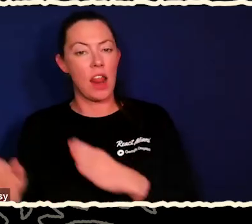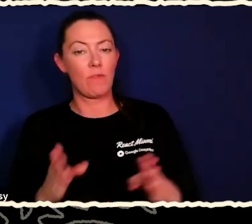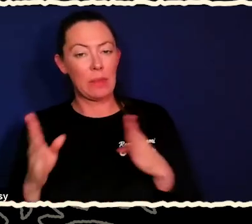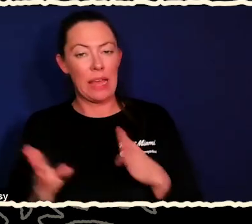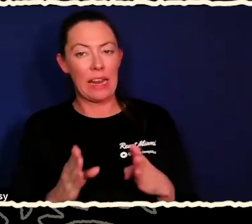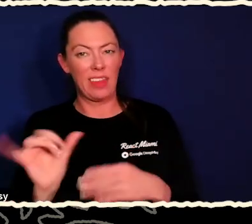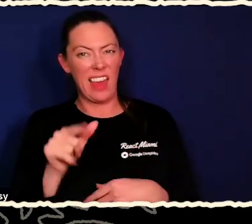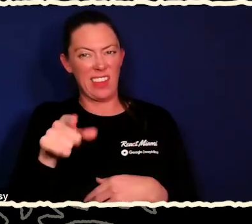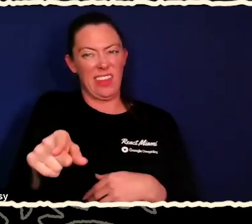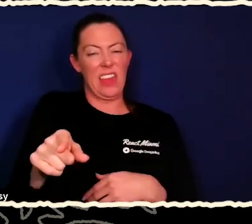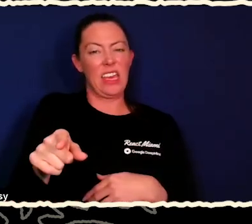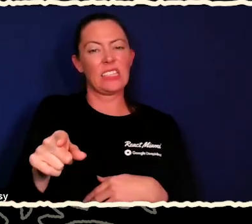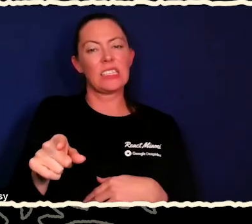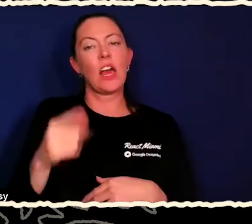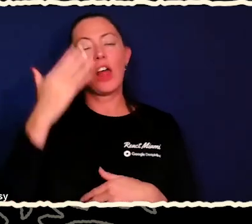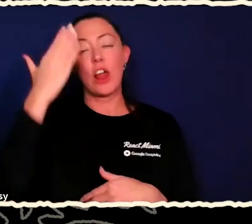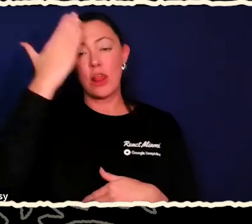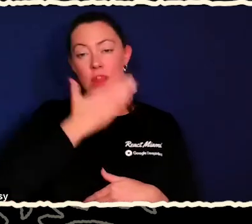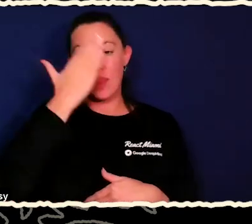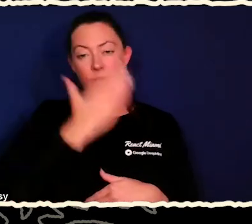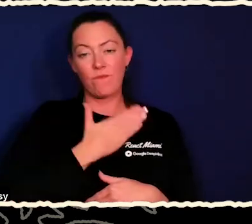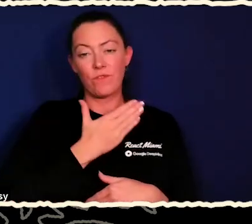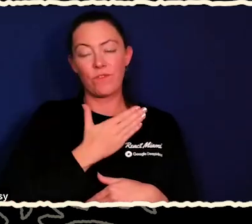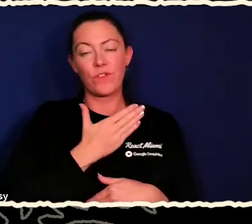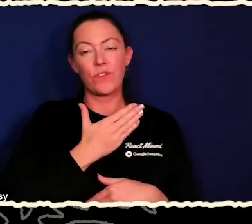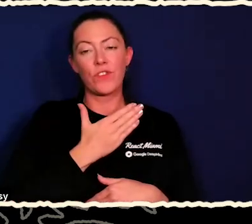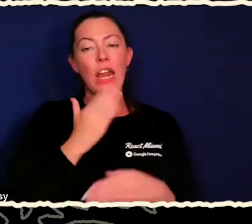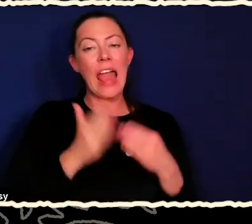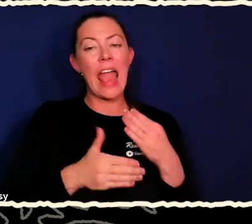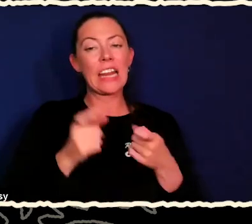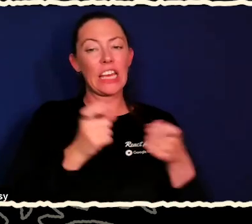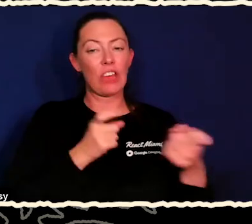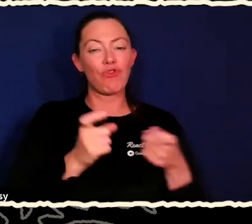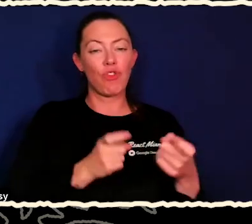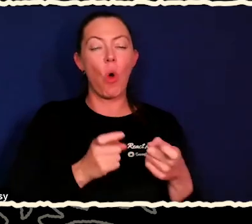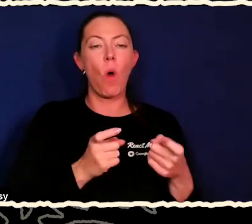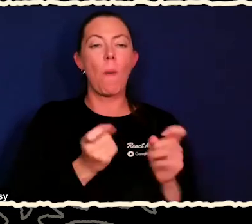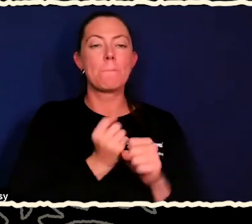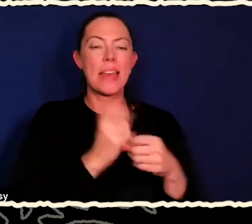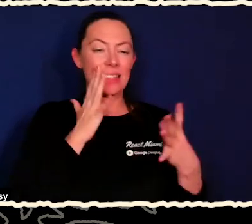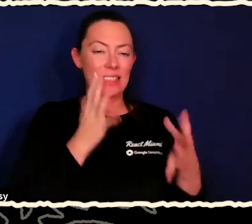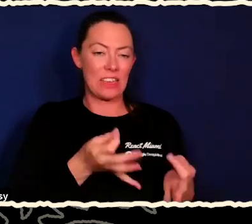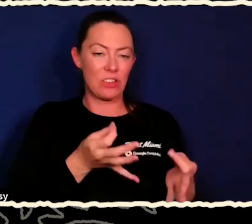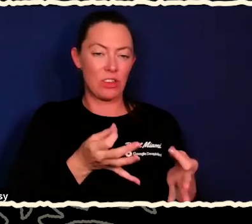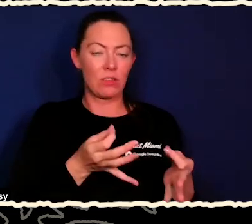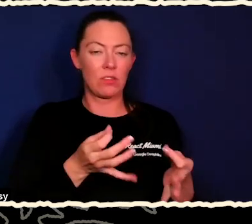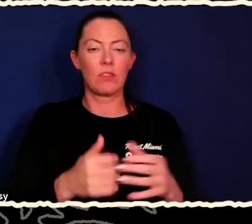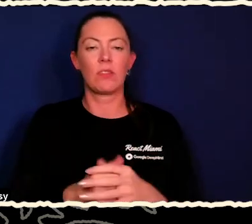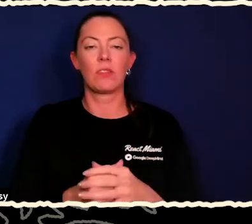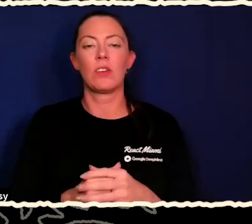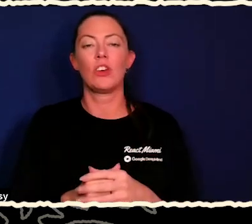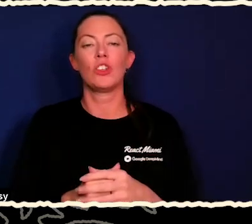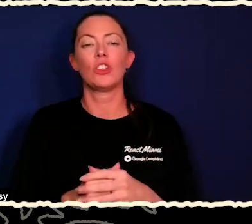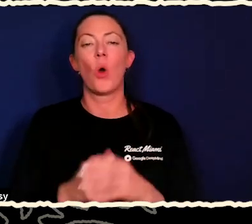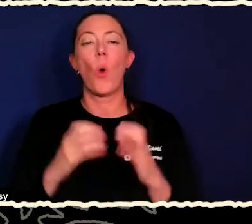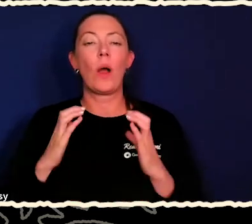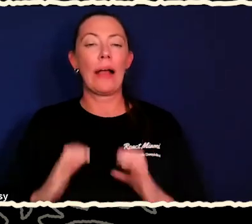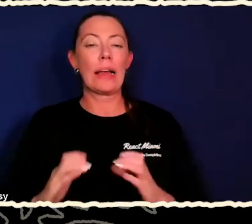did, front-end control decides, and a custom implementation would do just fine.